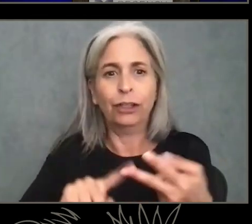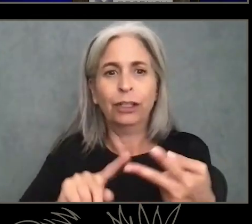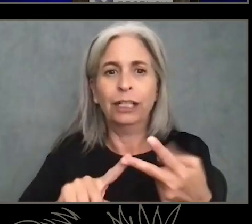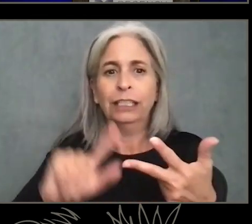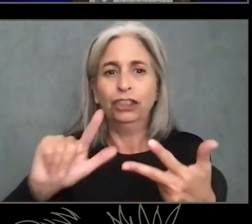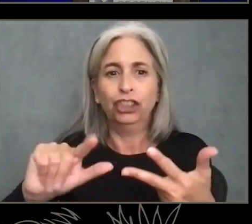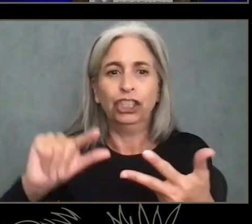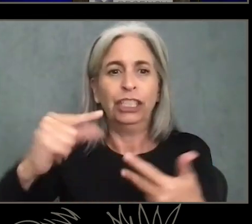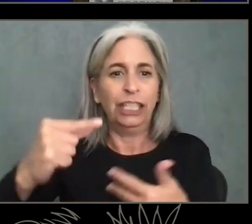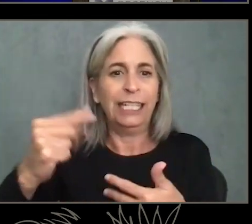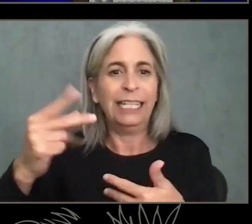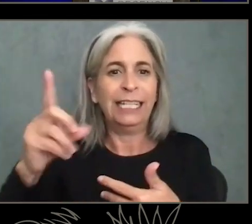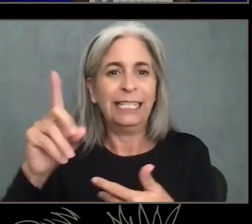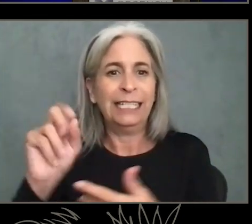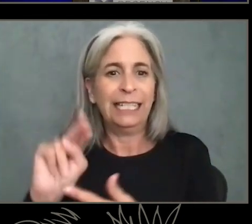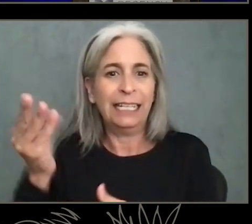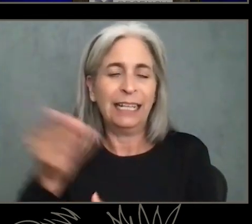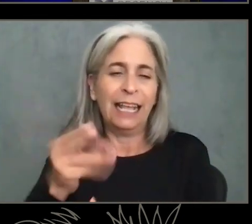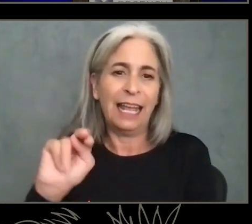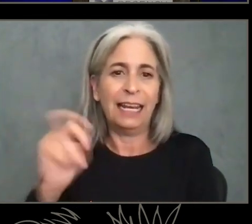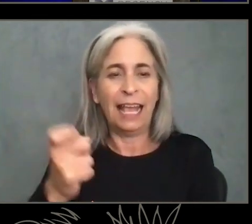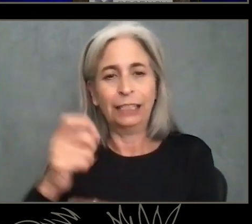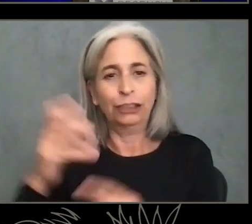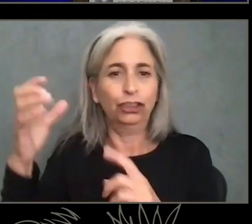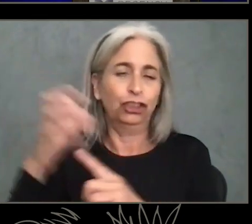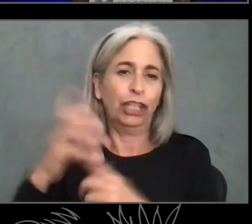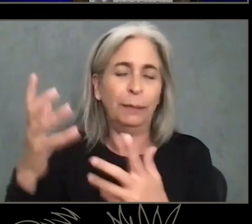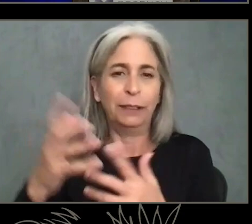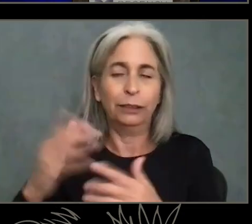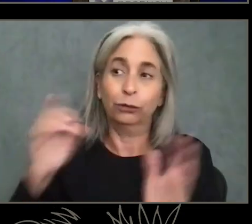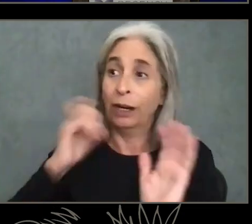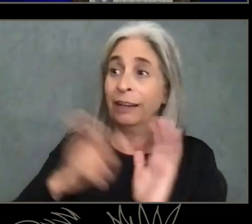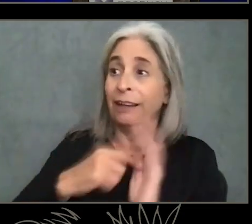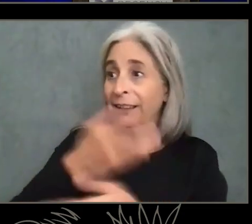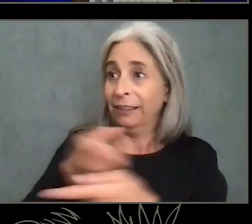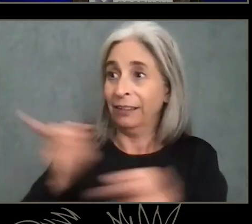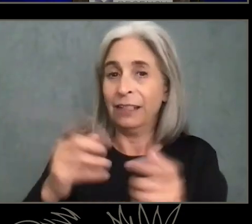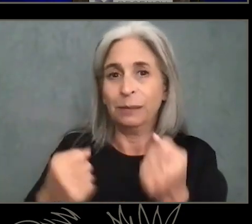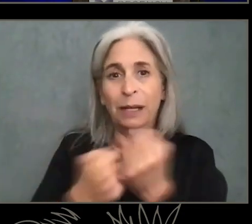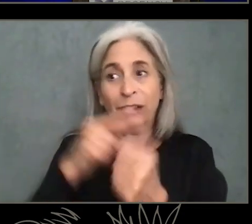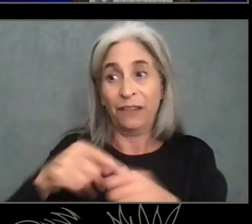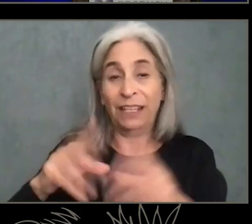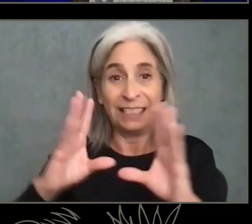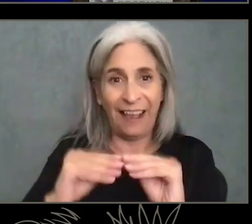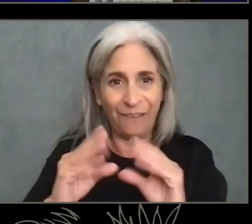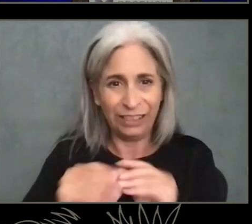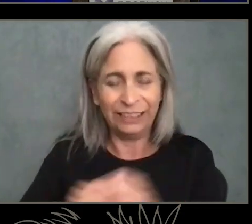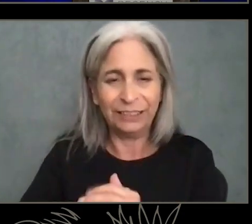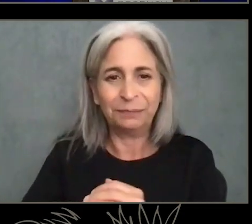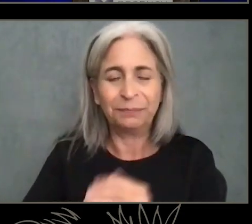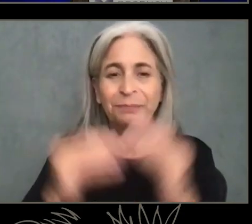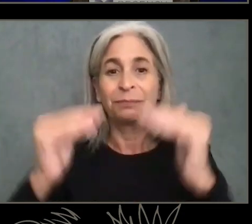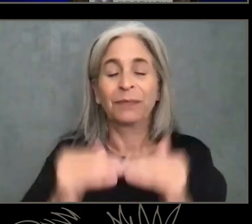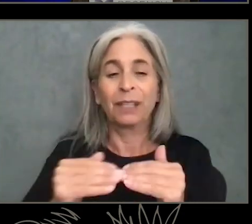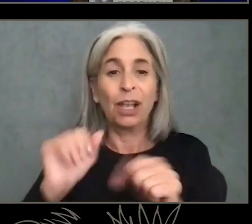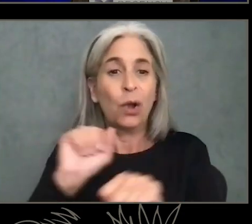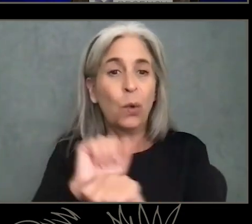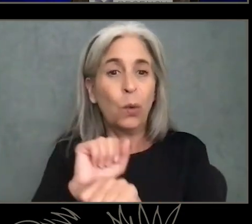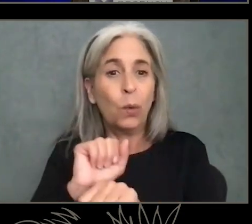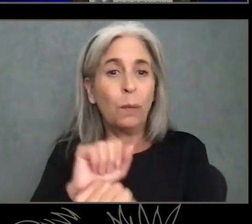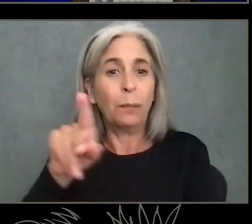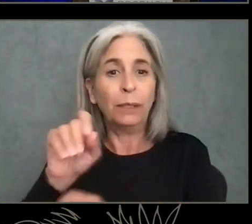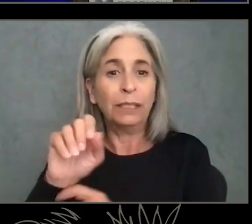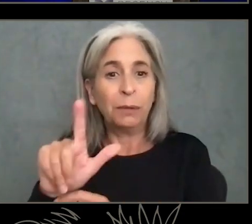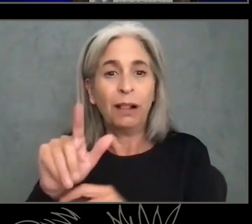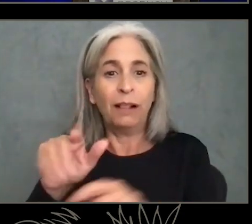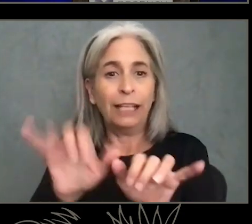and an NX champion. Shout out to NX, big sponsor of the conference. And I also work as a principal engineer at